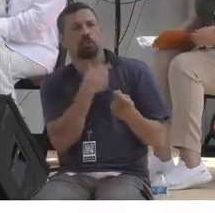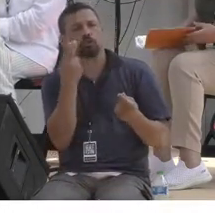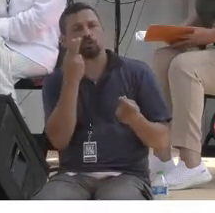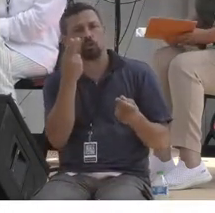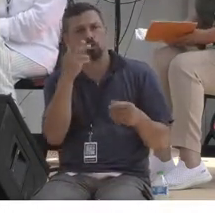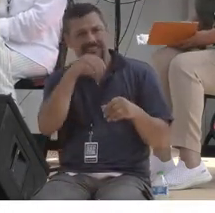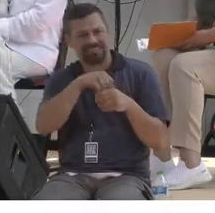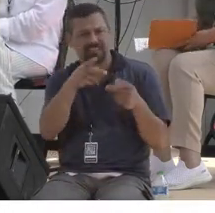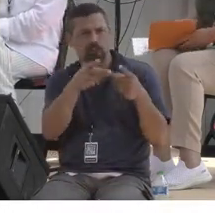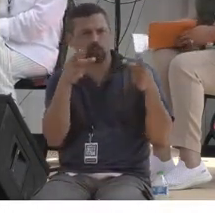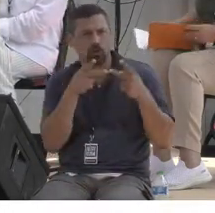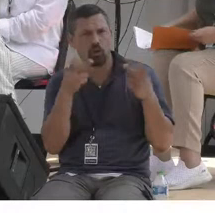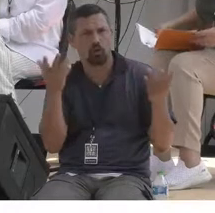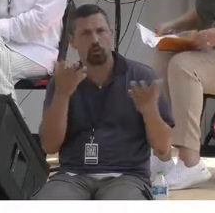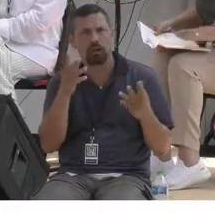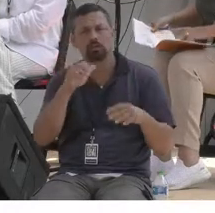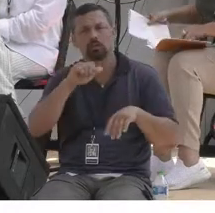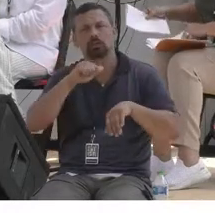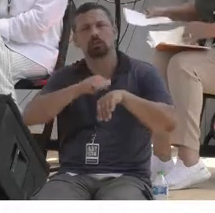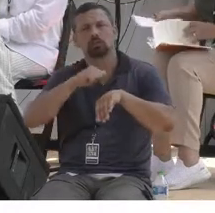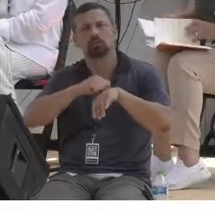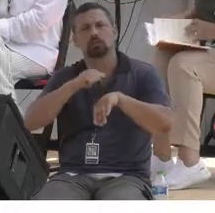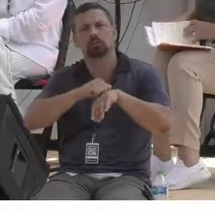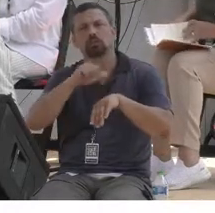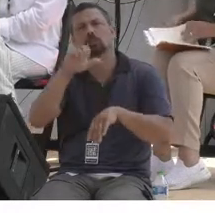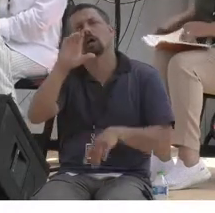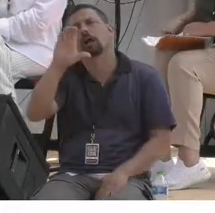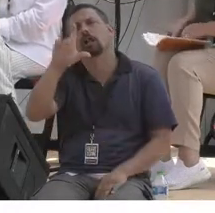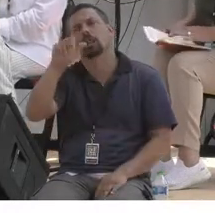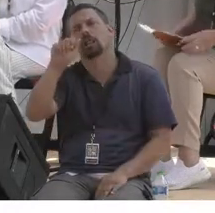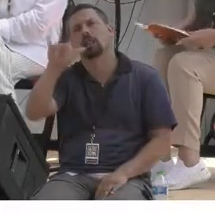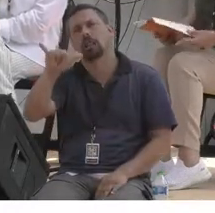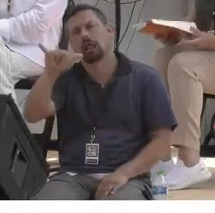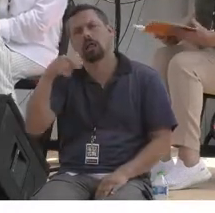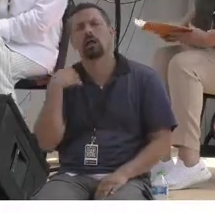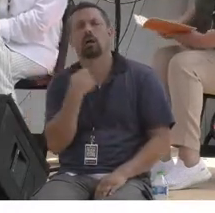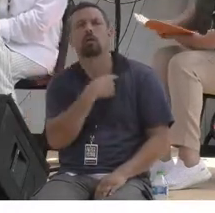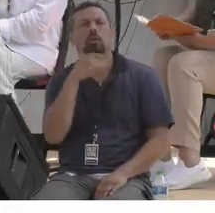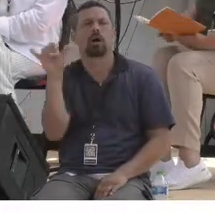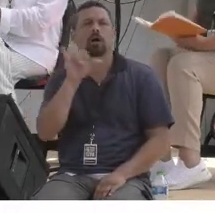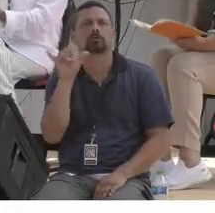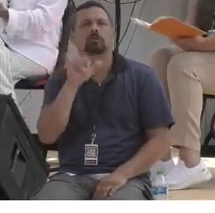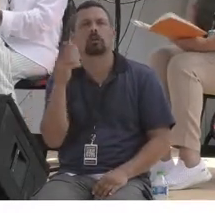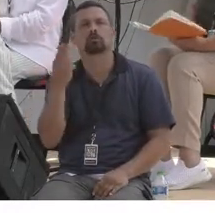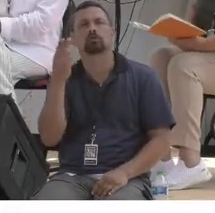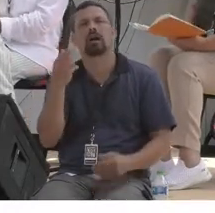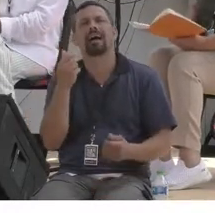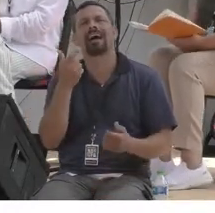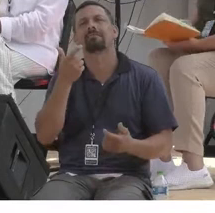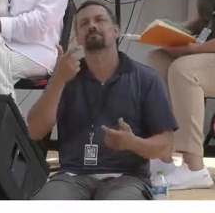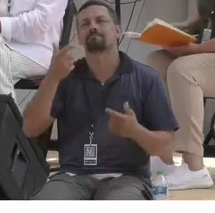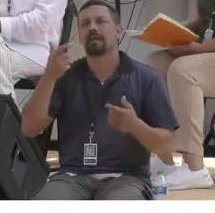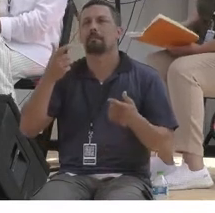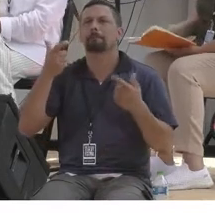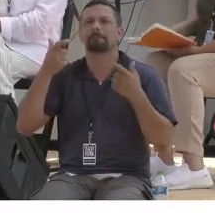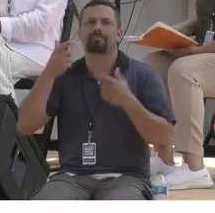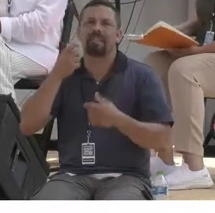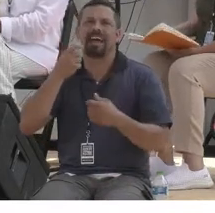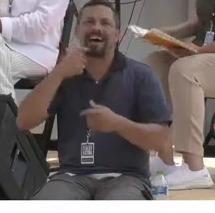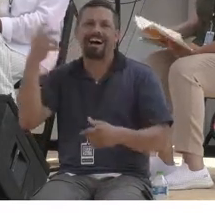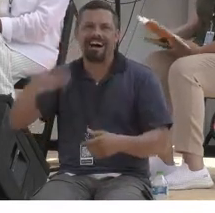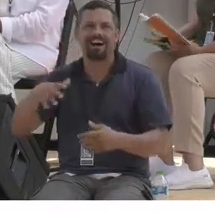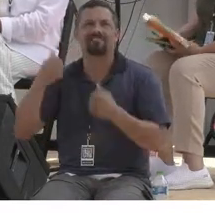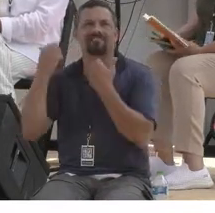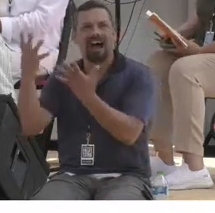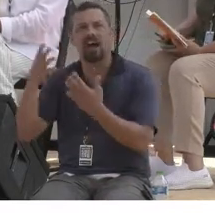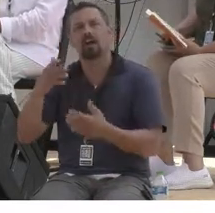studio is stoneware, clay. We also use high-fire, low-fire clay and high-fire,